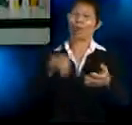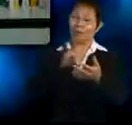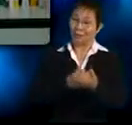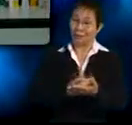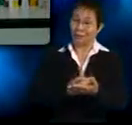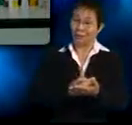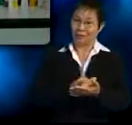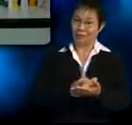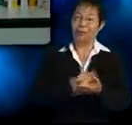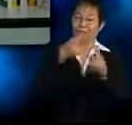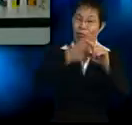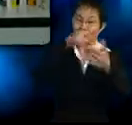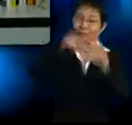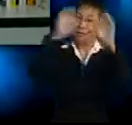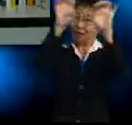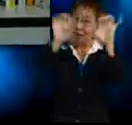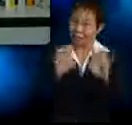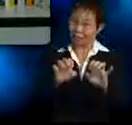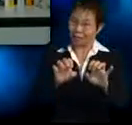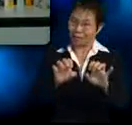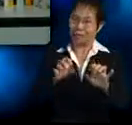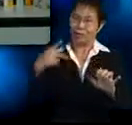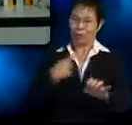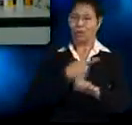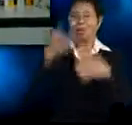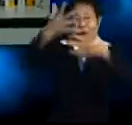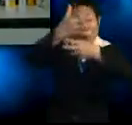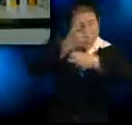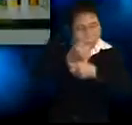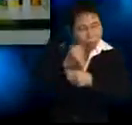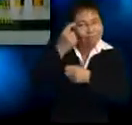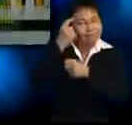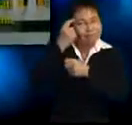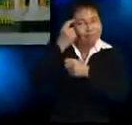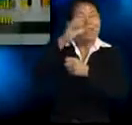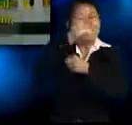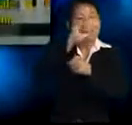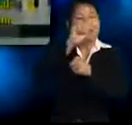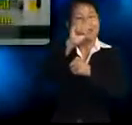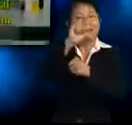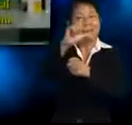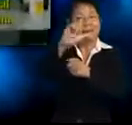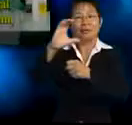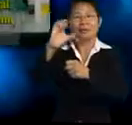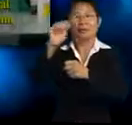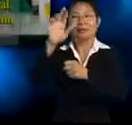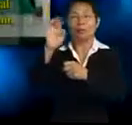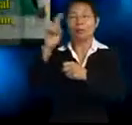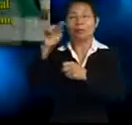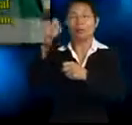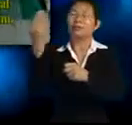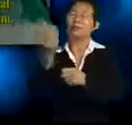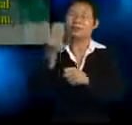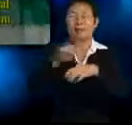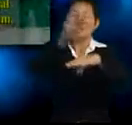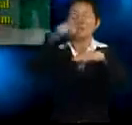Therefore, from these experiments, we can conclude that calcium carbonate is a natural